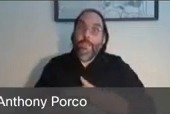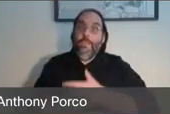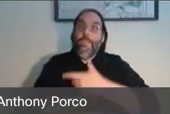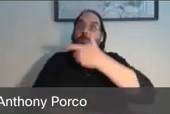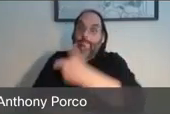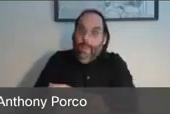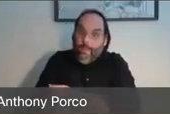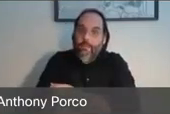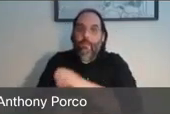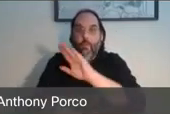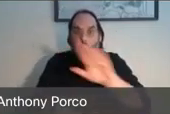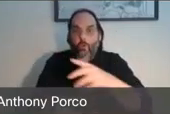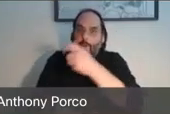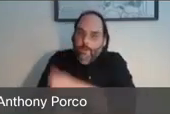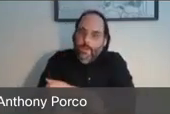vaccine. Thank you.